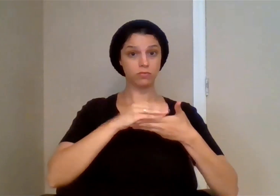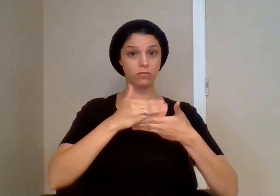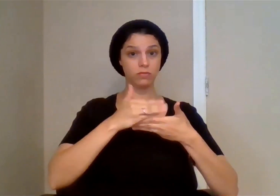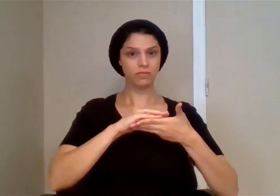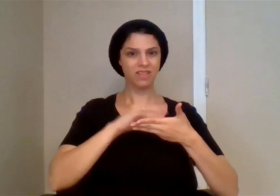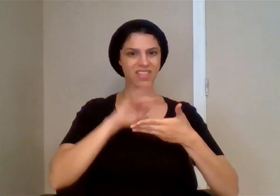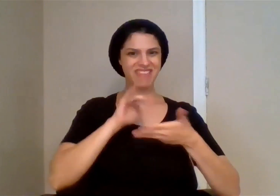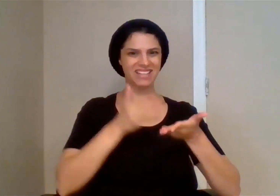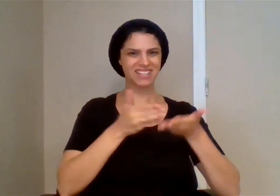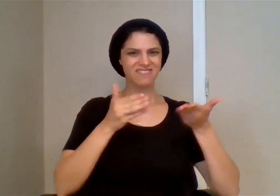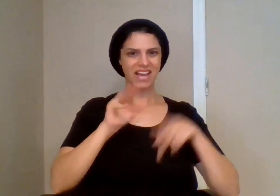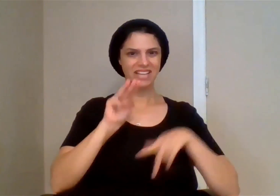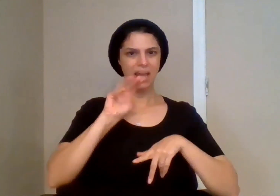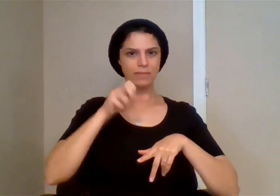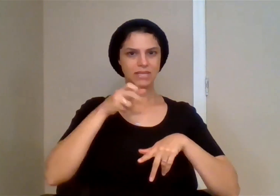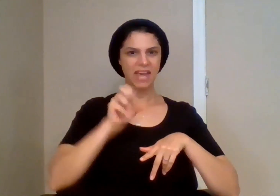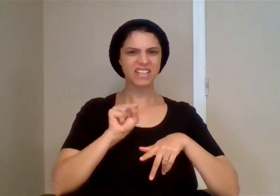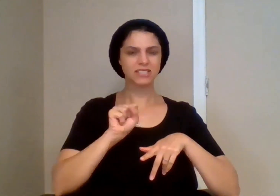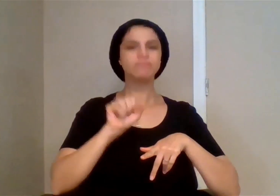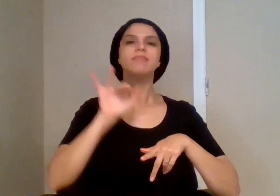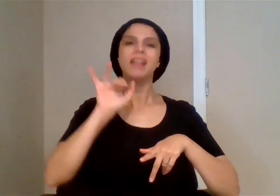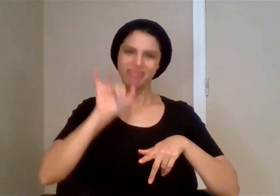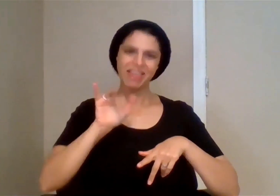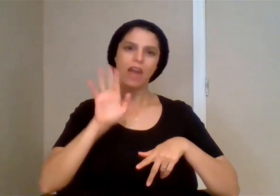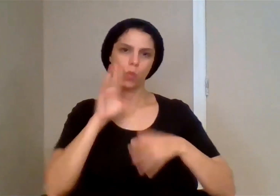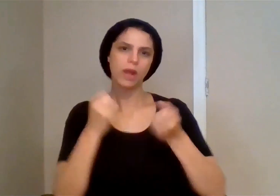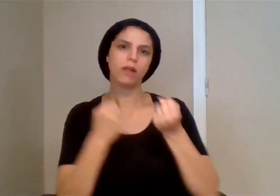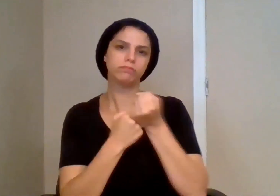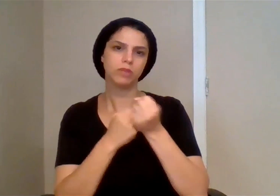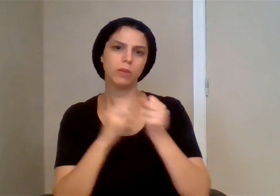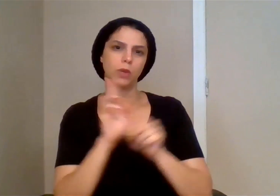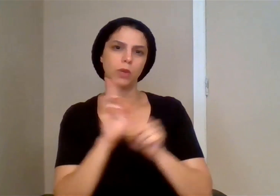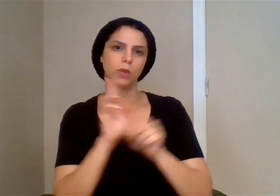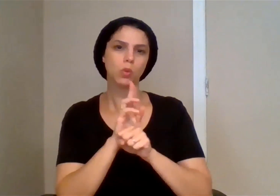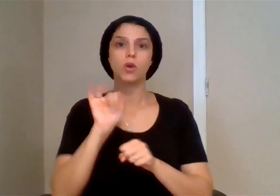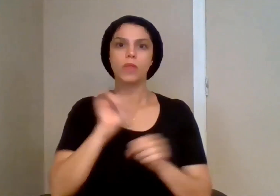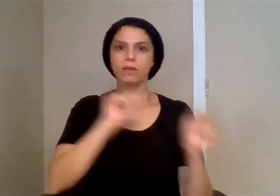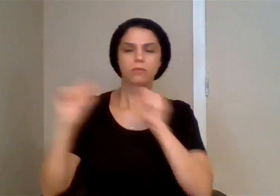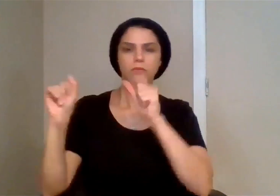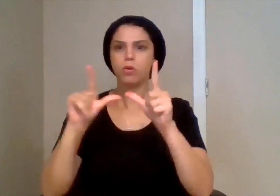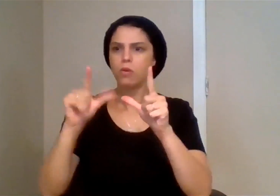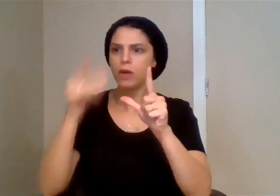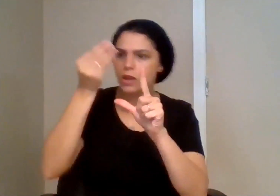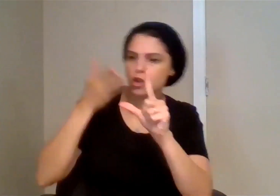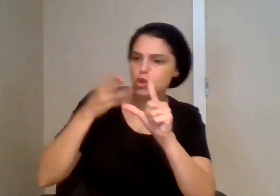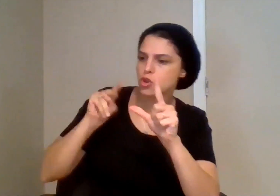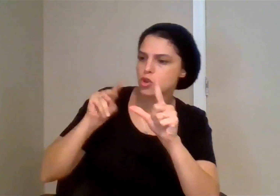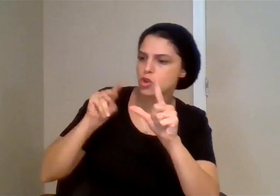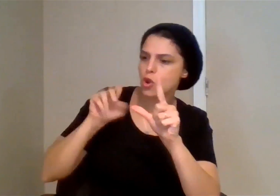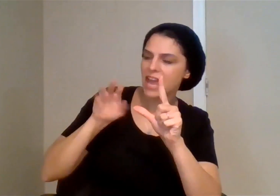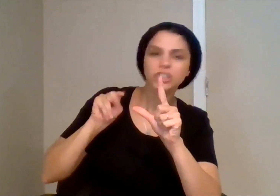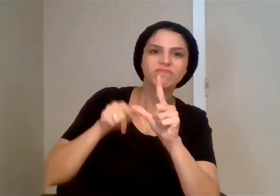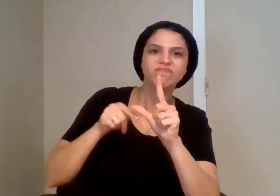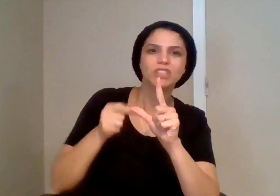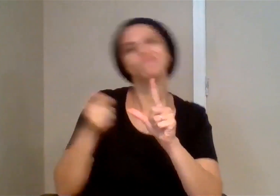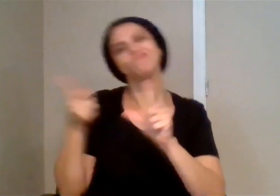still supported. So just exit out of that notification and you'll be fine.